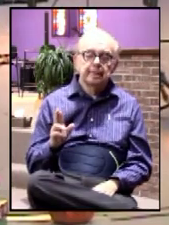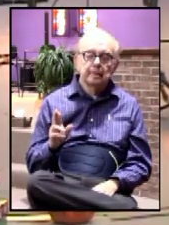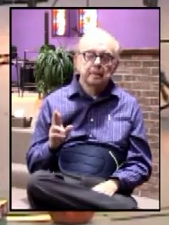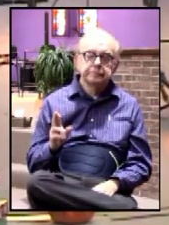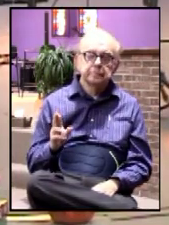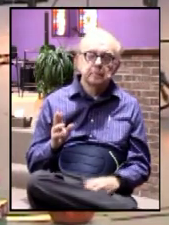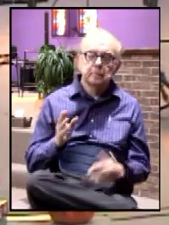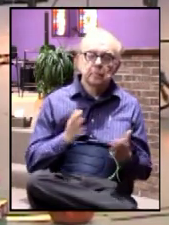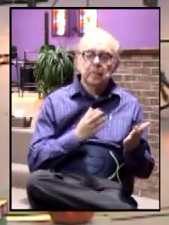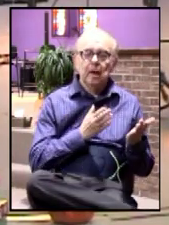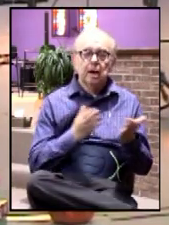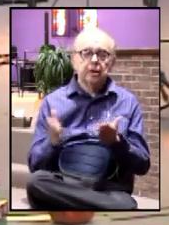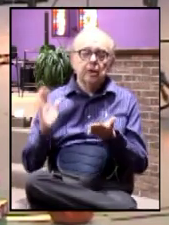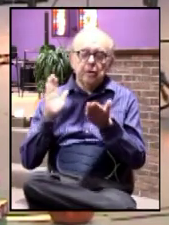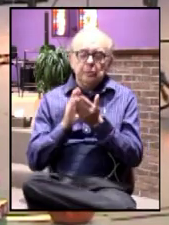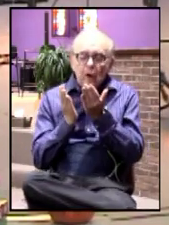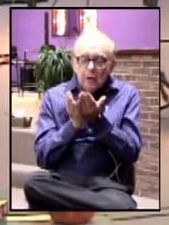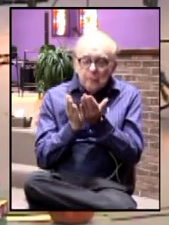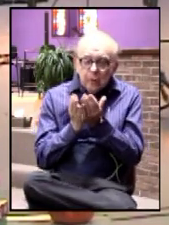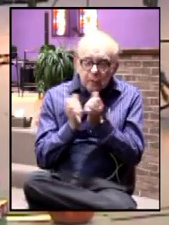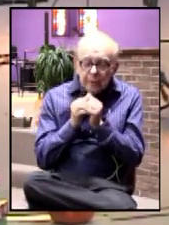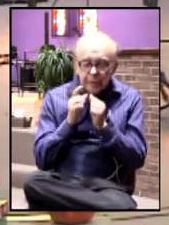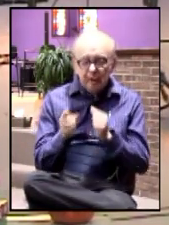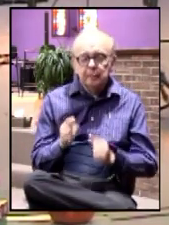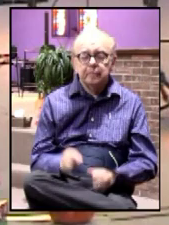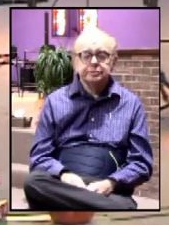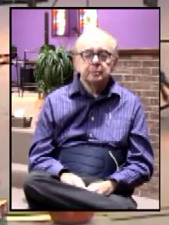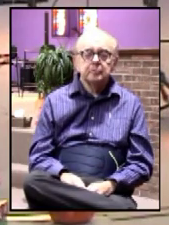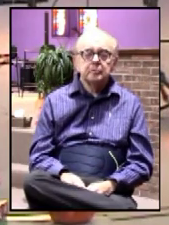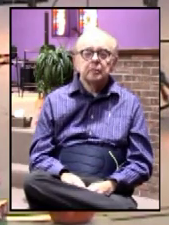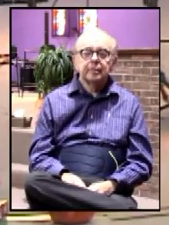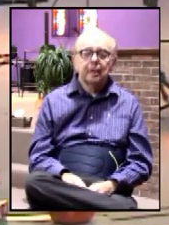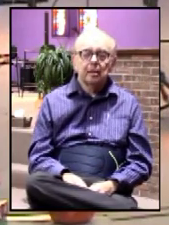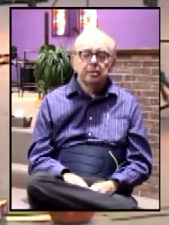He carried a little book with him.